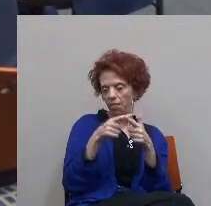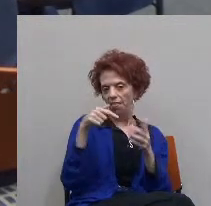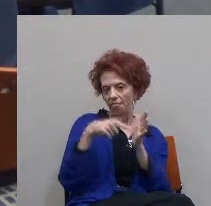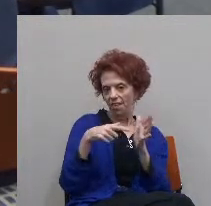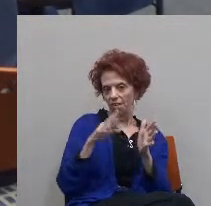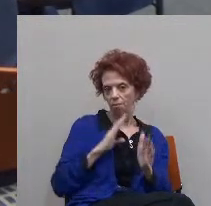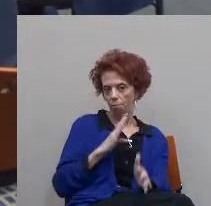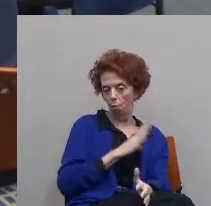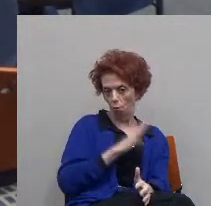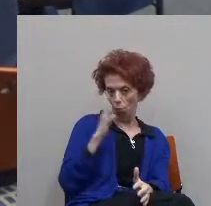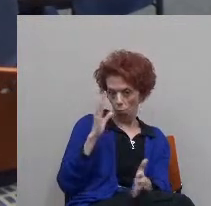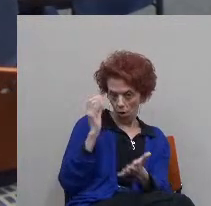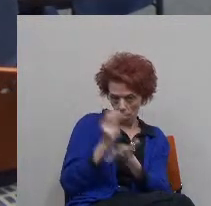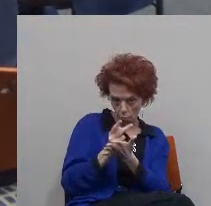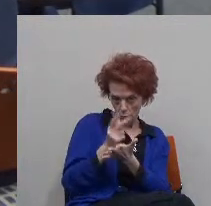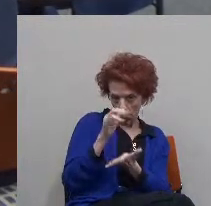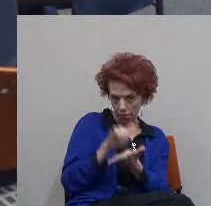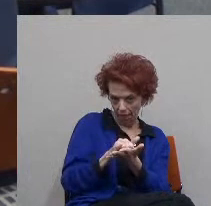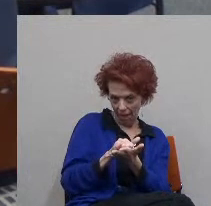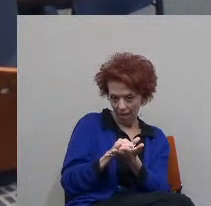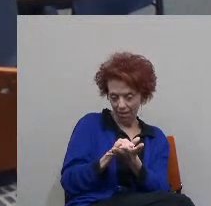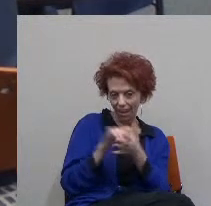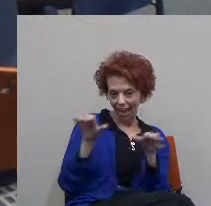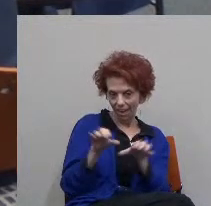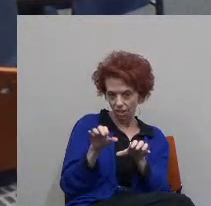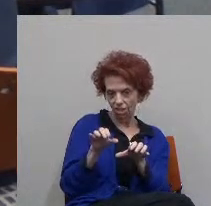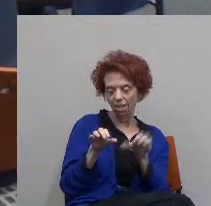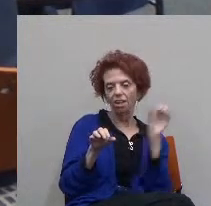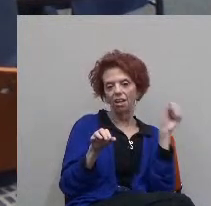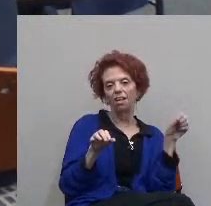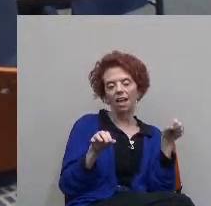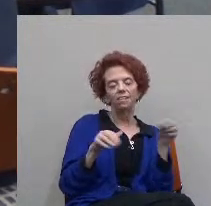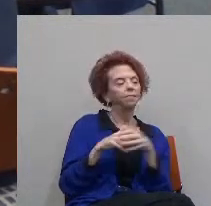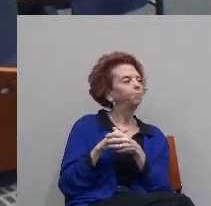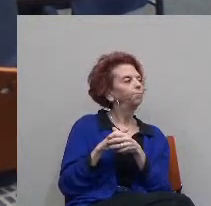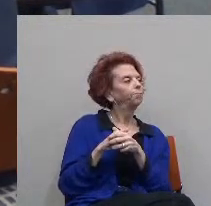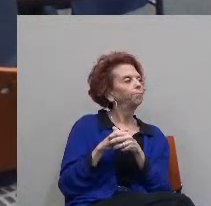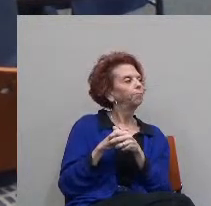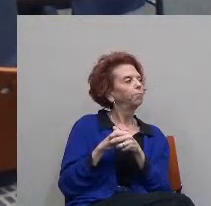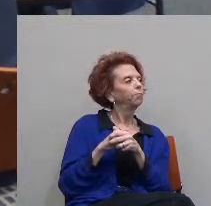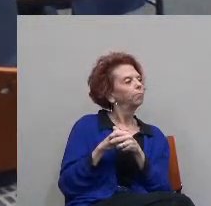board would approve that action? Yes, you'd have to agree to it.